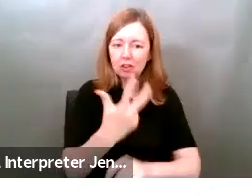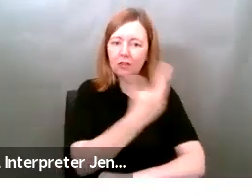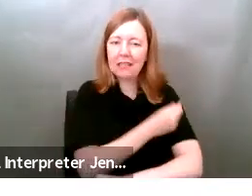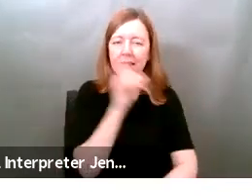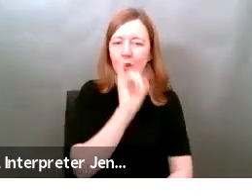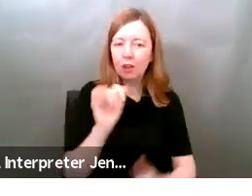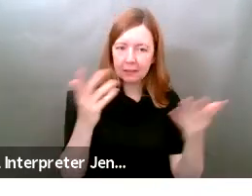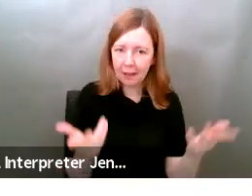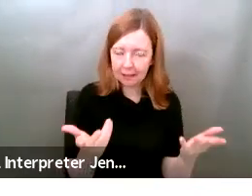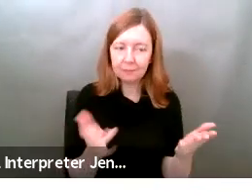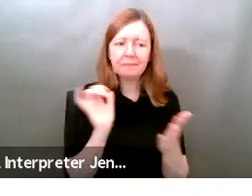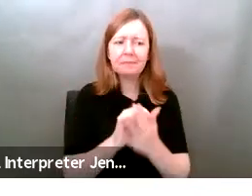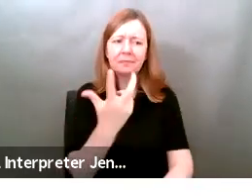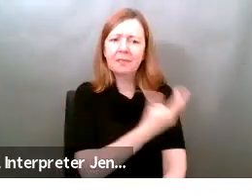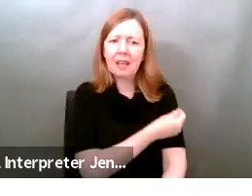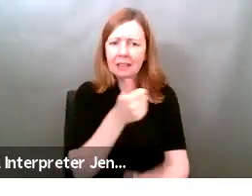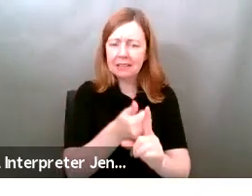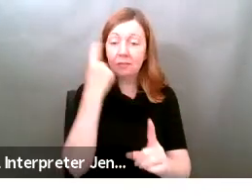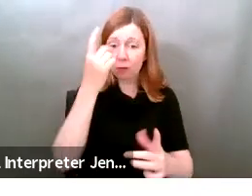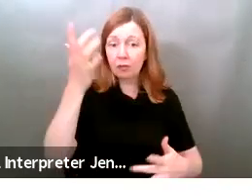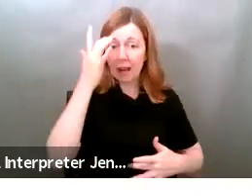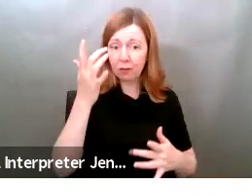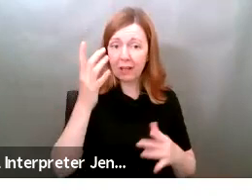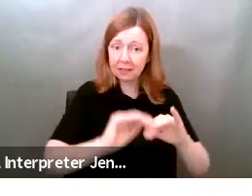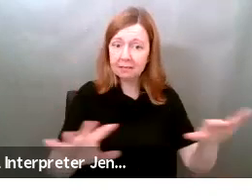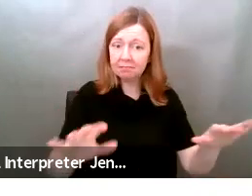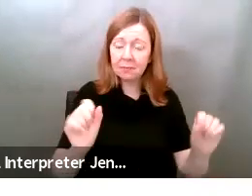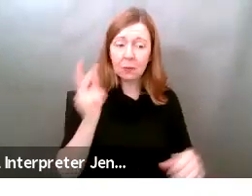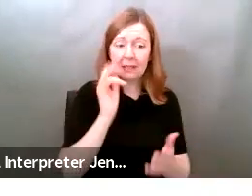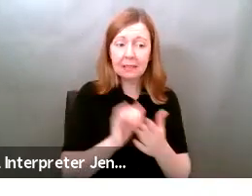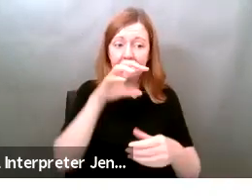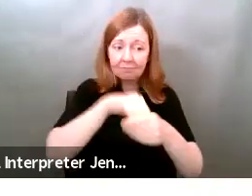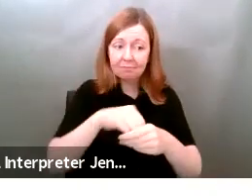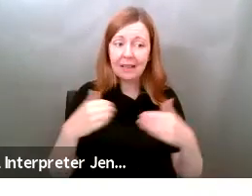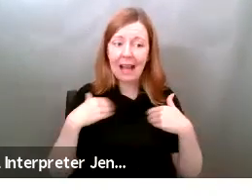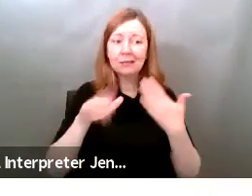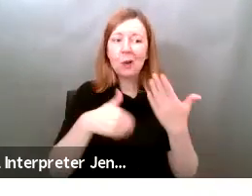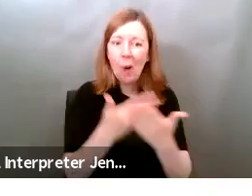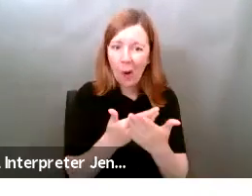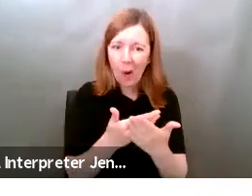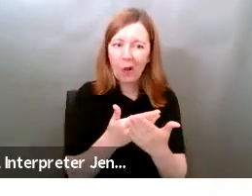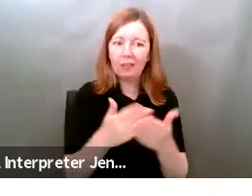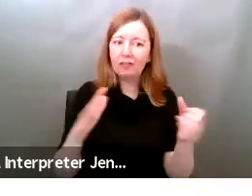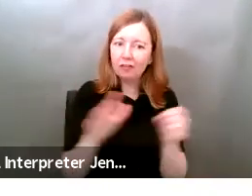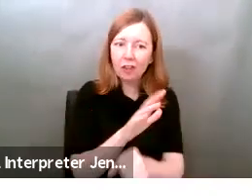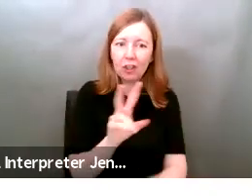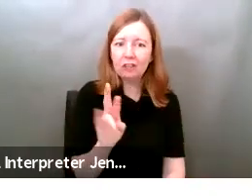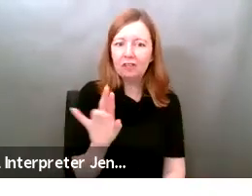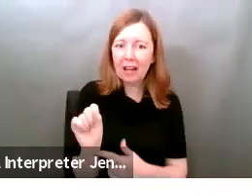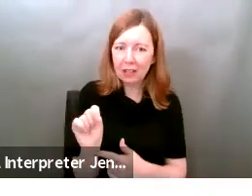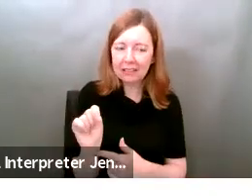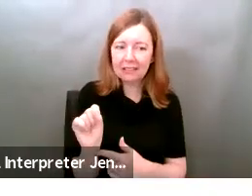like. This is a vaccine for a virus, and you can see that it contains all of the virus. It contains the